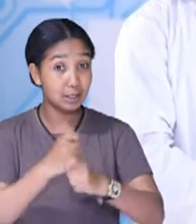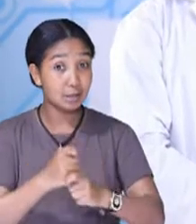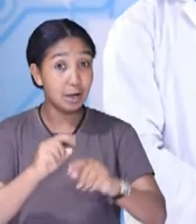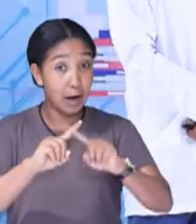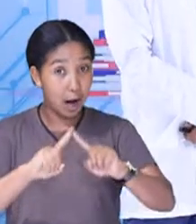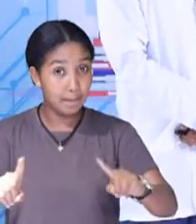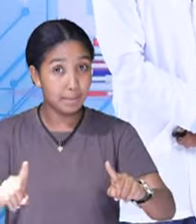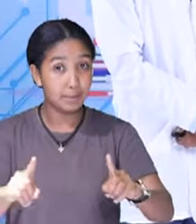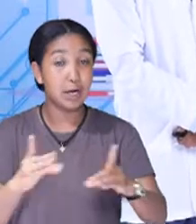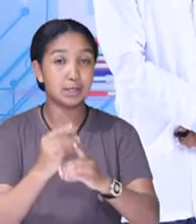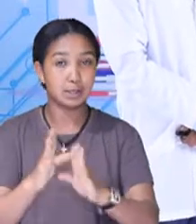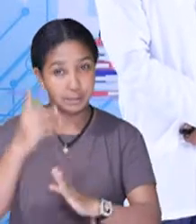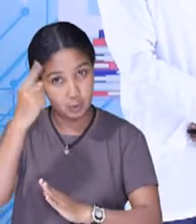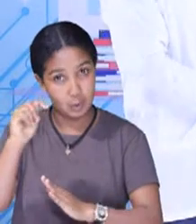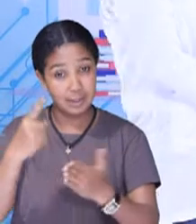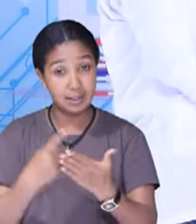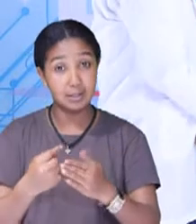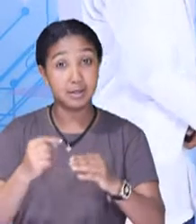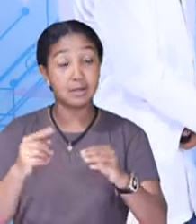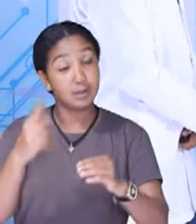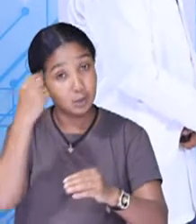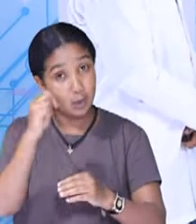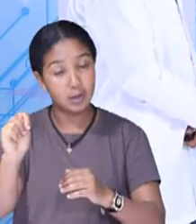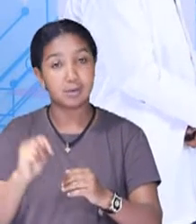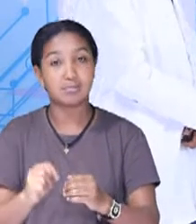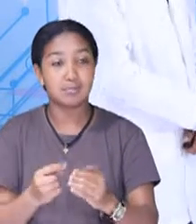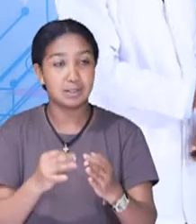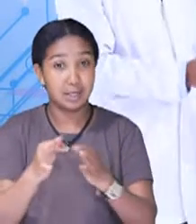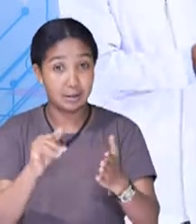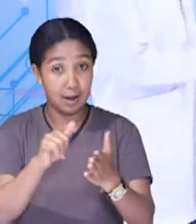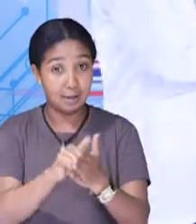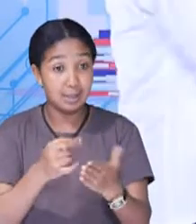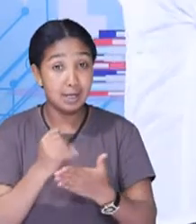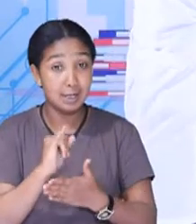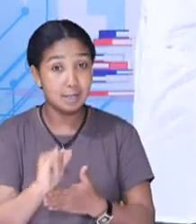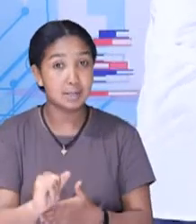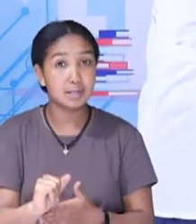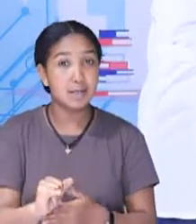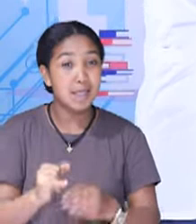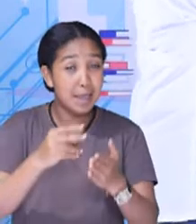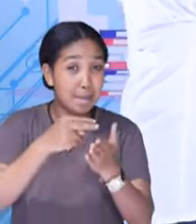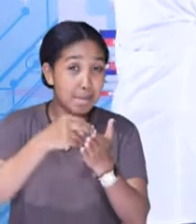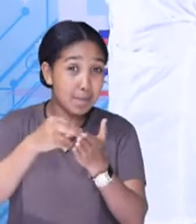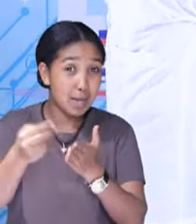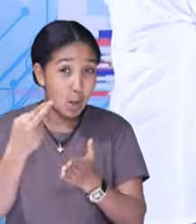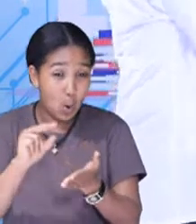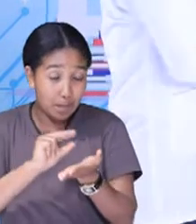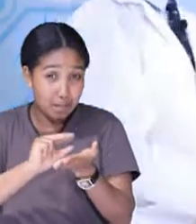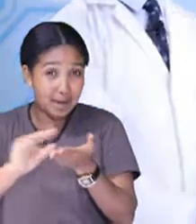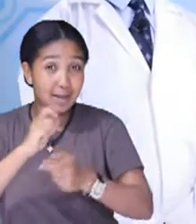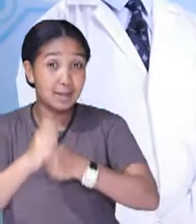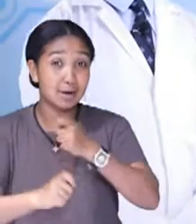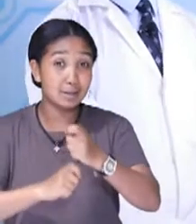creationism theory. This theory states that there is a million or